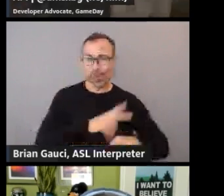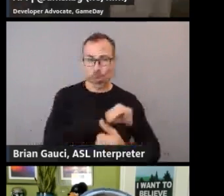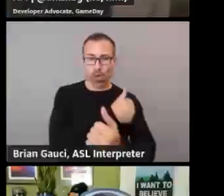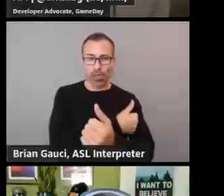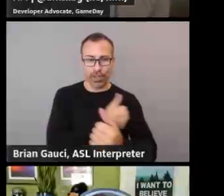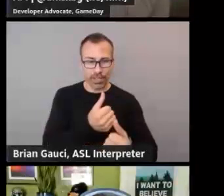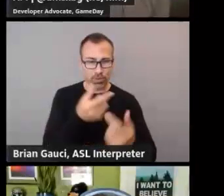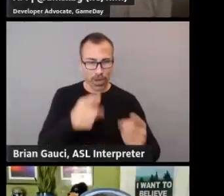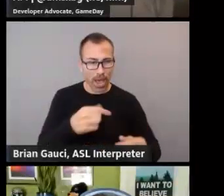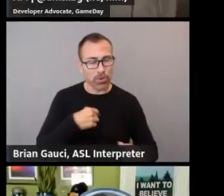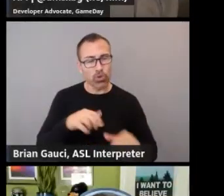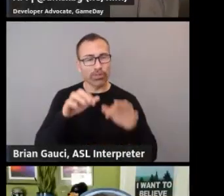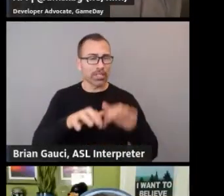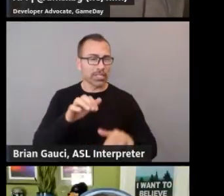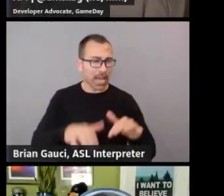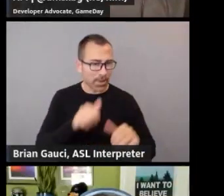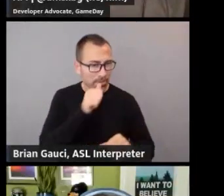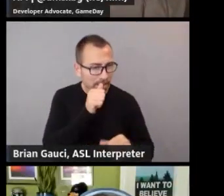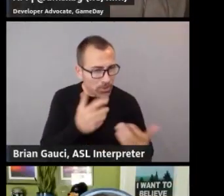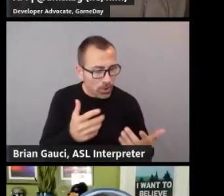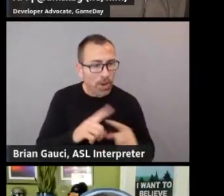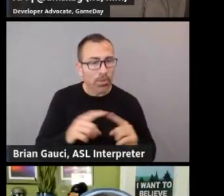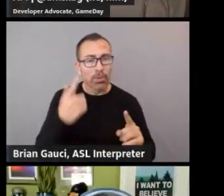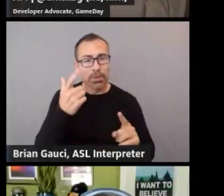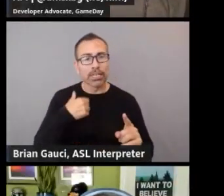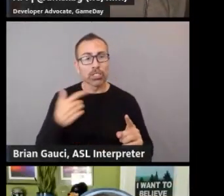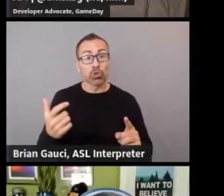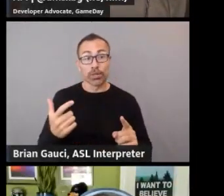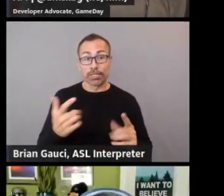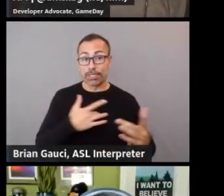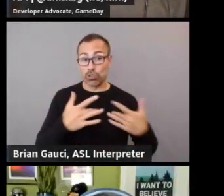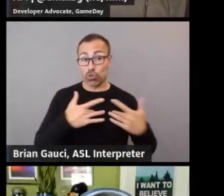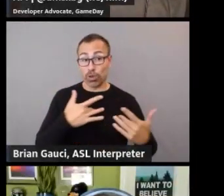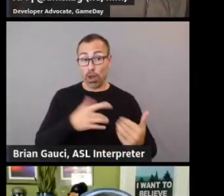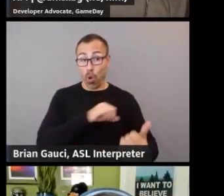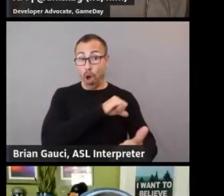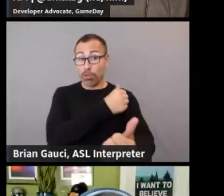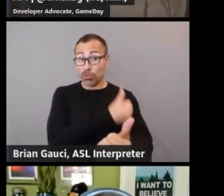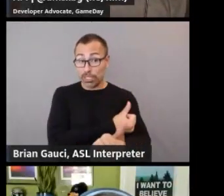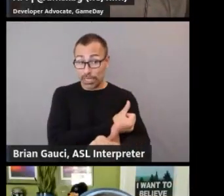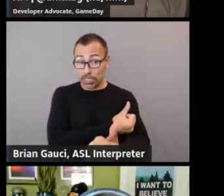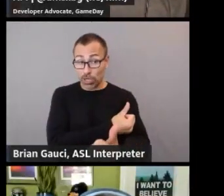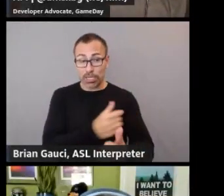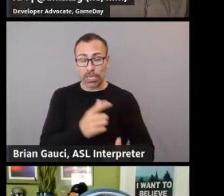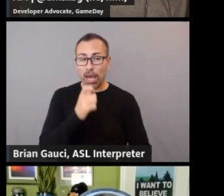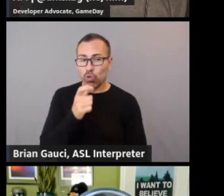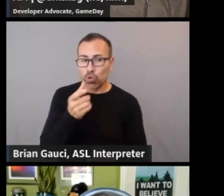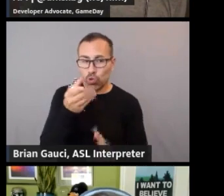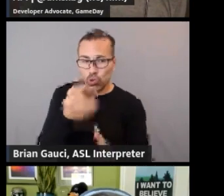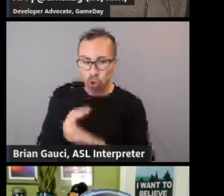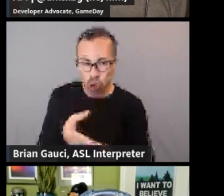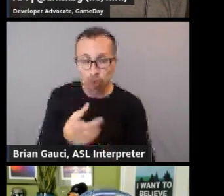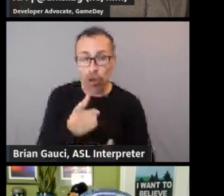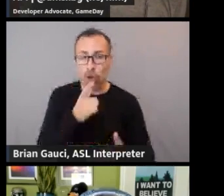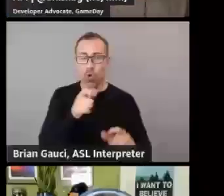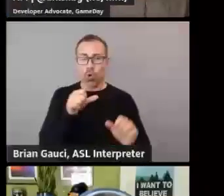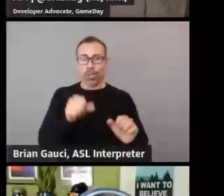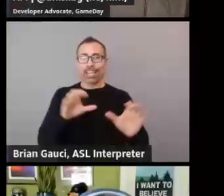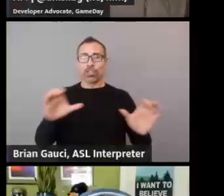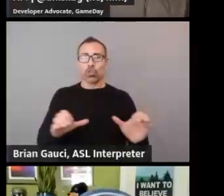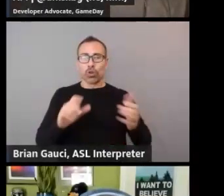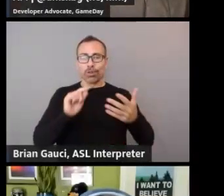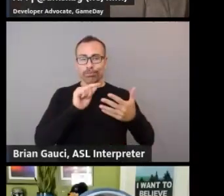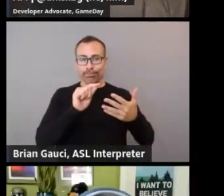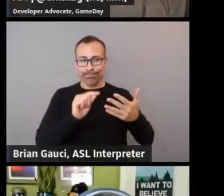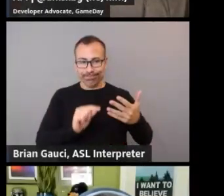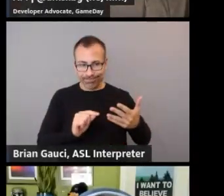type a password and stuff like that. Since we're worried about authorization, who can do what, not who you are, we're not worrying about that for the